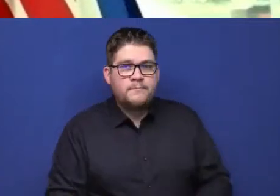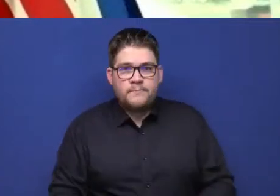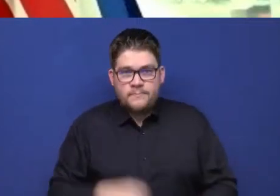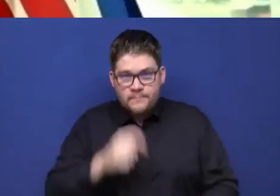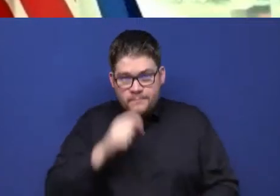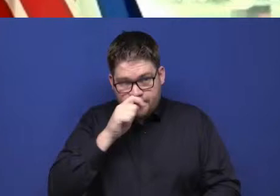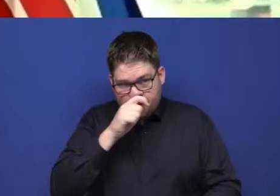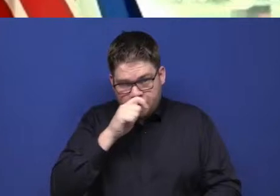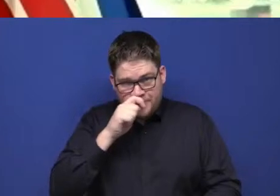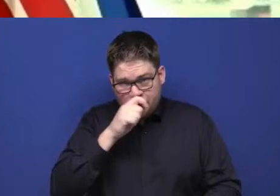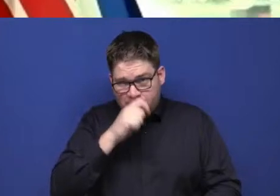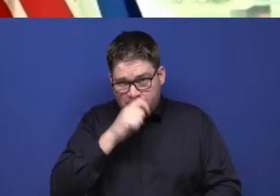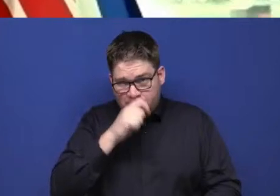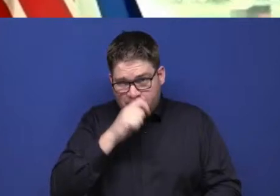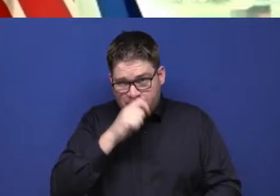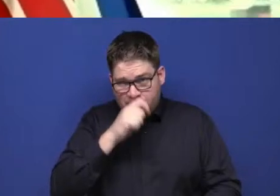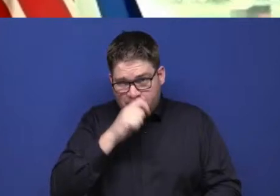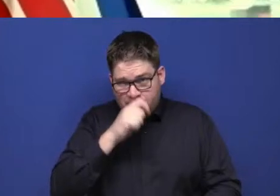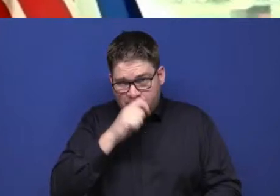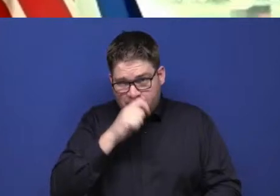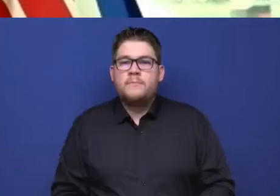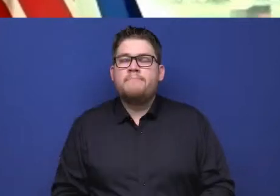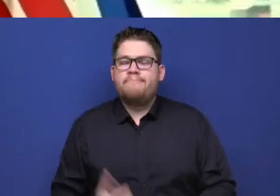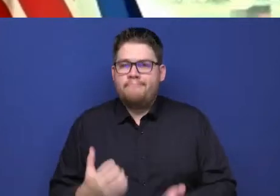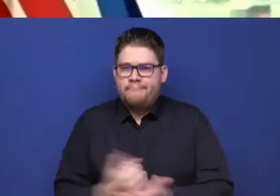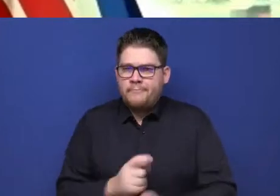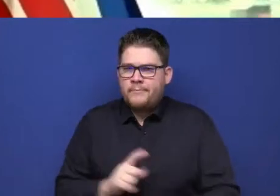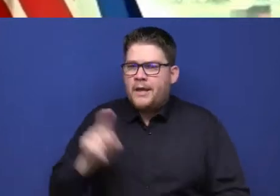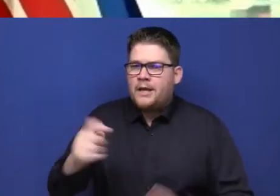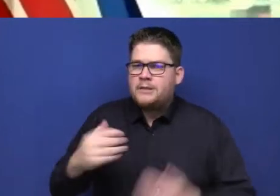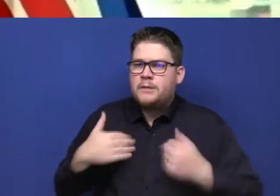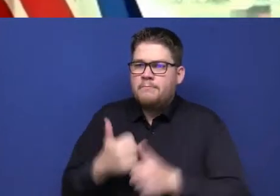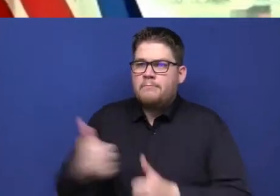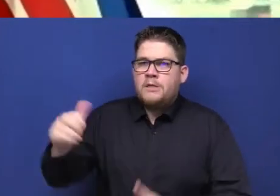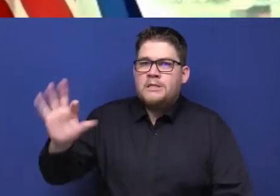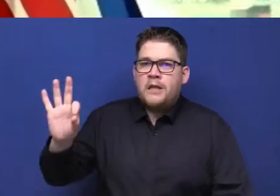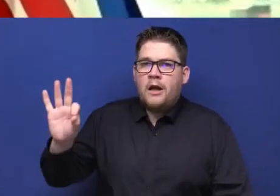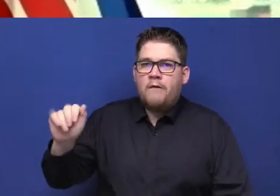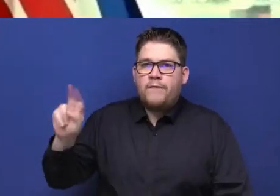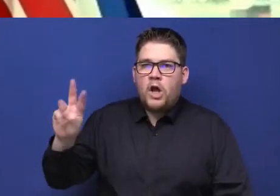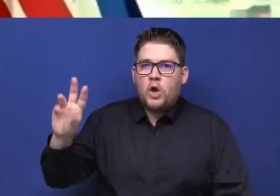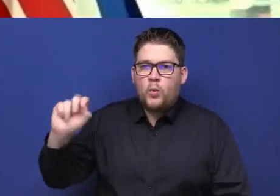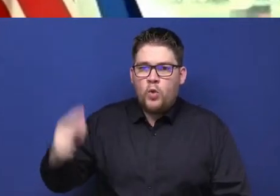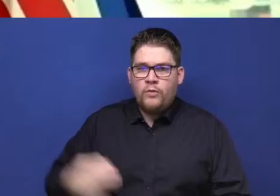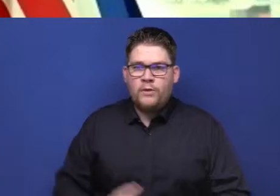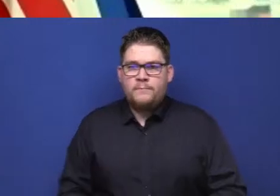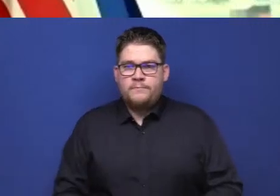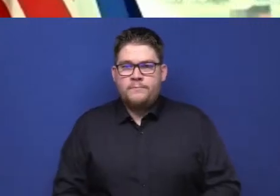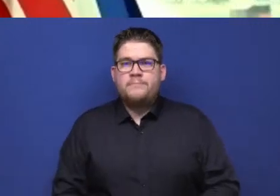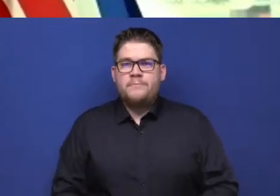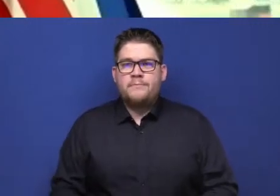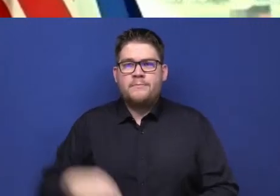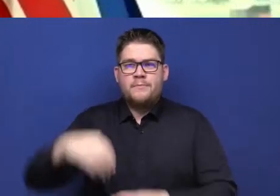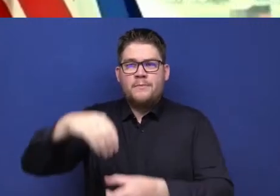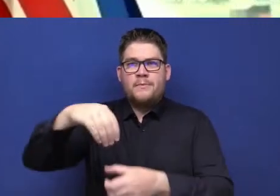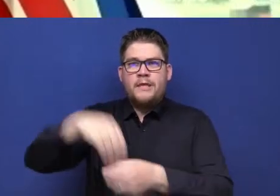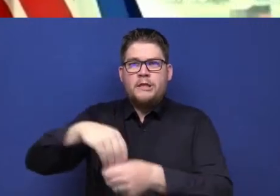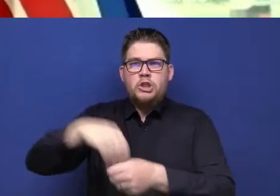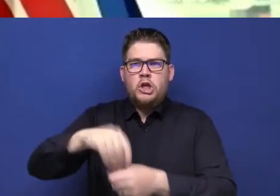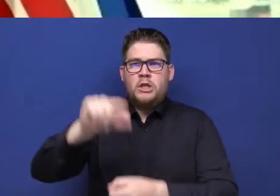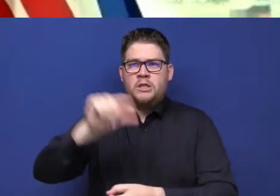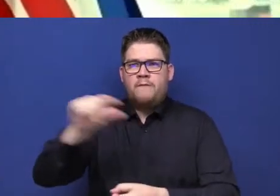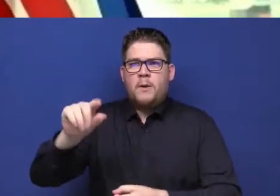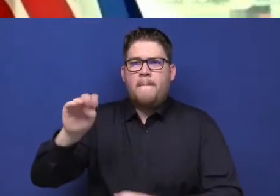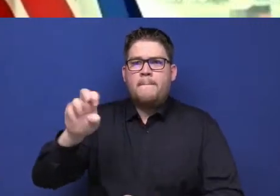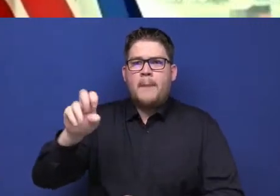dated July 12th between the BC Wildfire Service and forestry officials. I was wondering, is